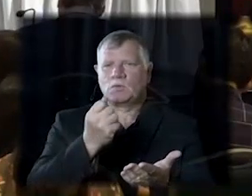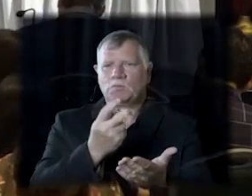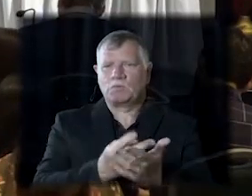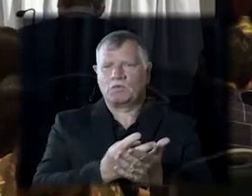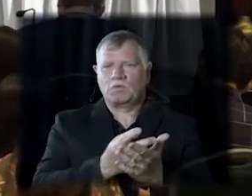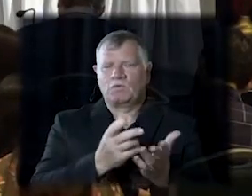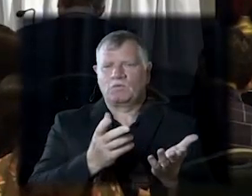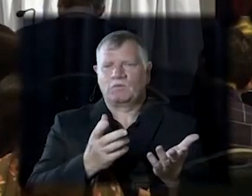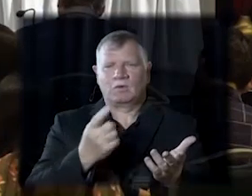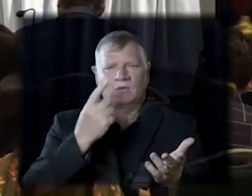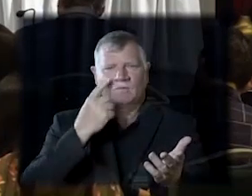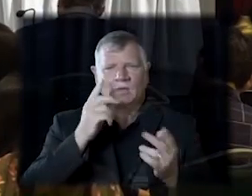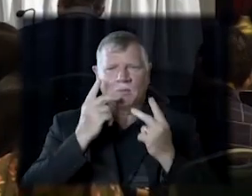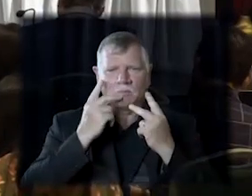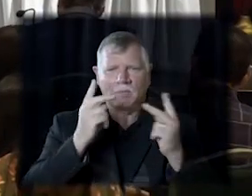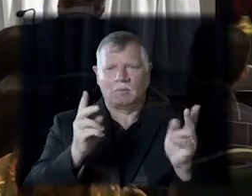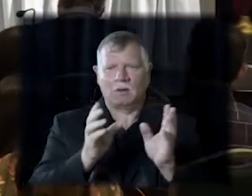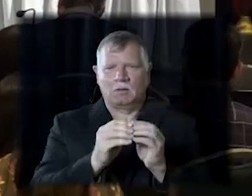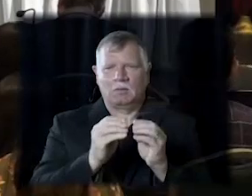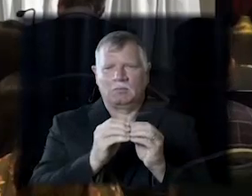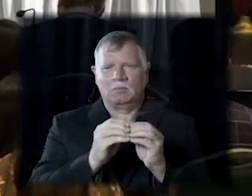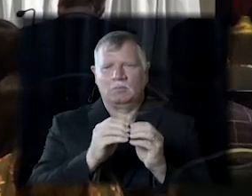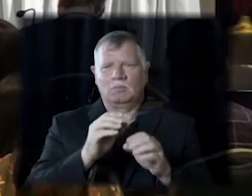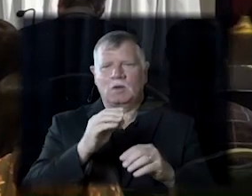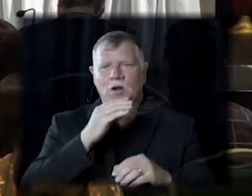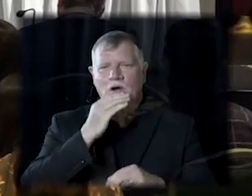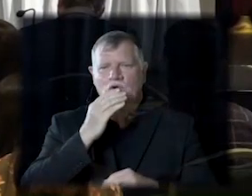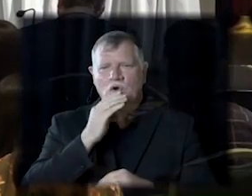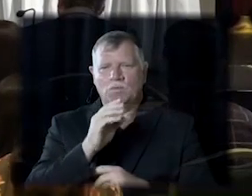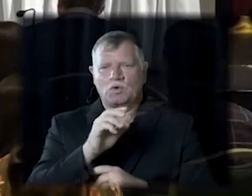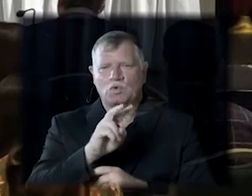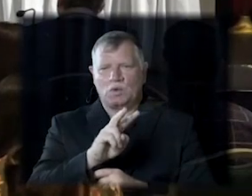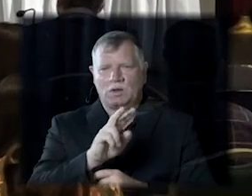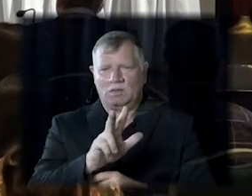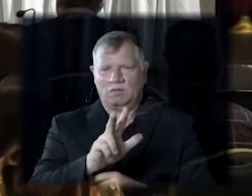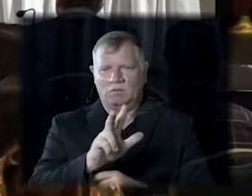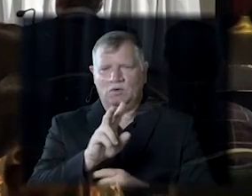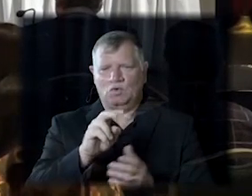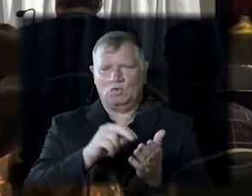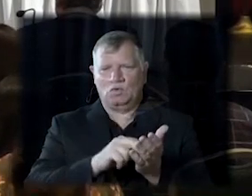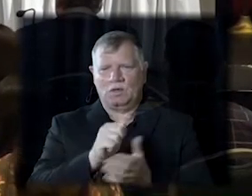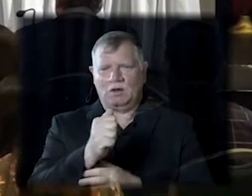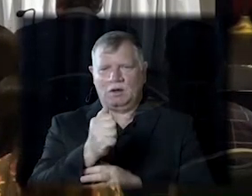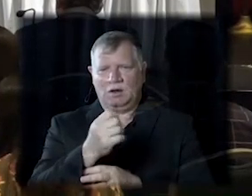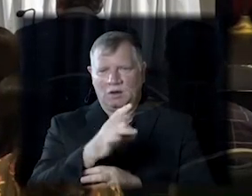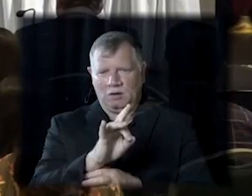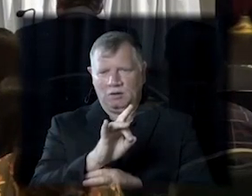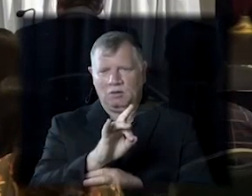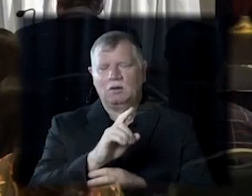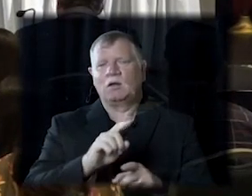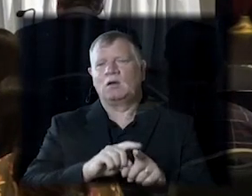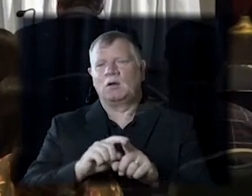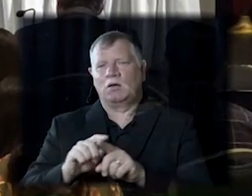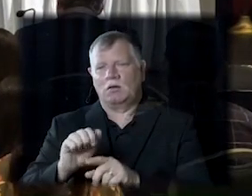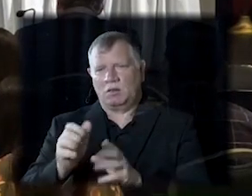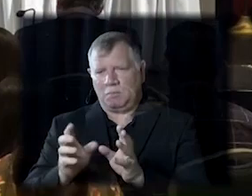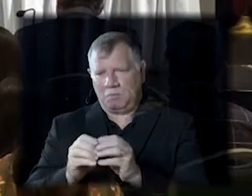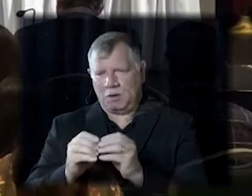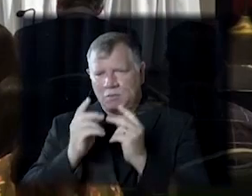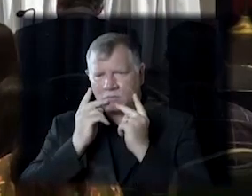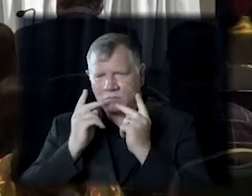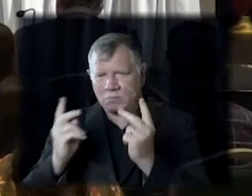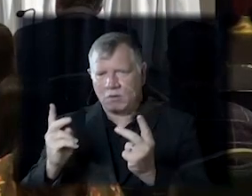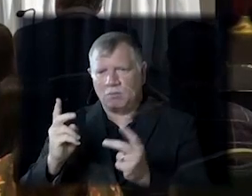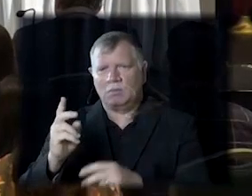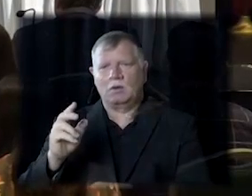the minutes of the board's public meeting held on October 23, 2018, and the board's public meeting held